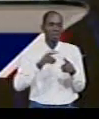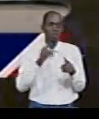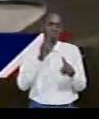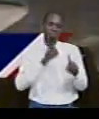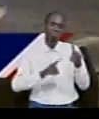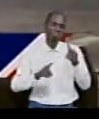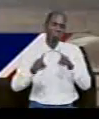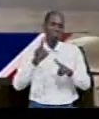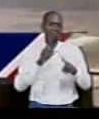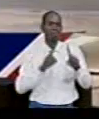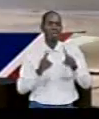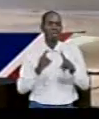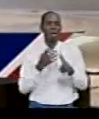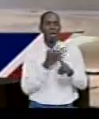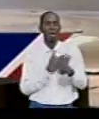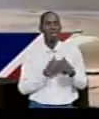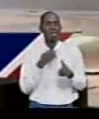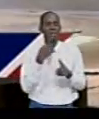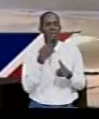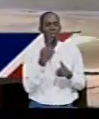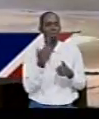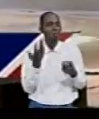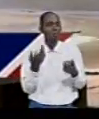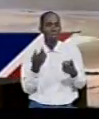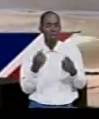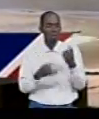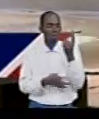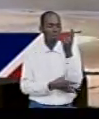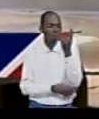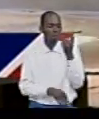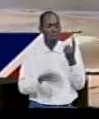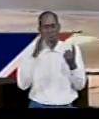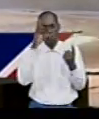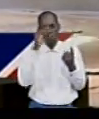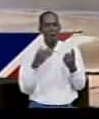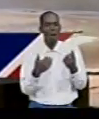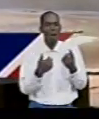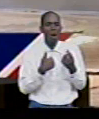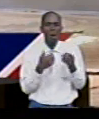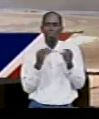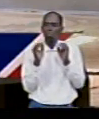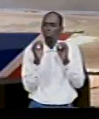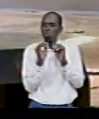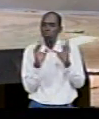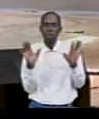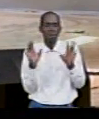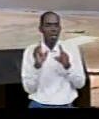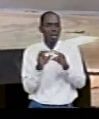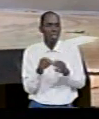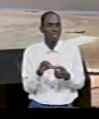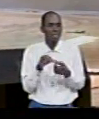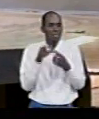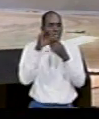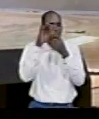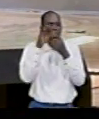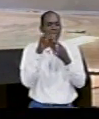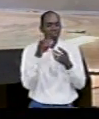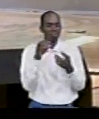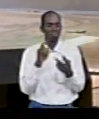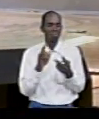but the poor man had nothing except one little ewe